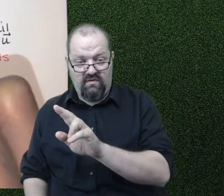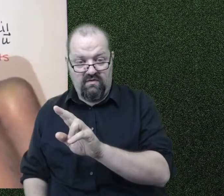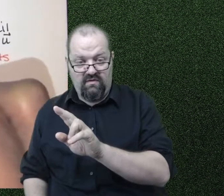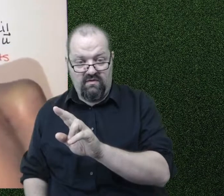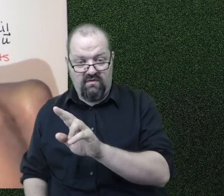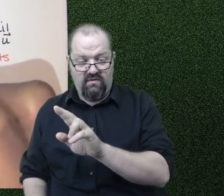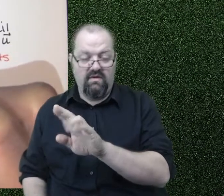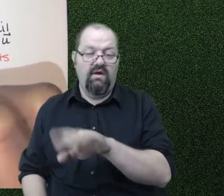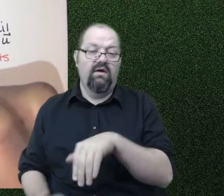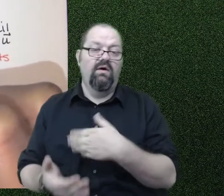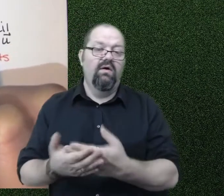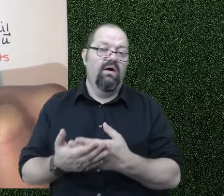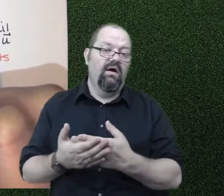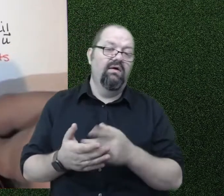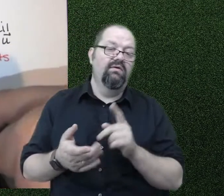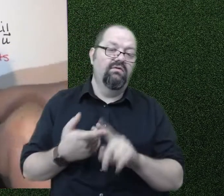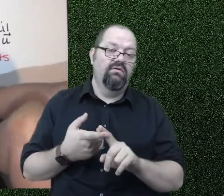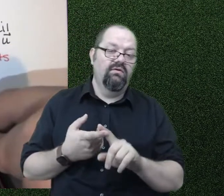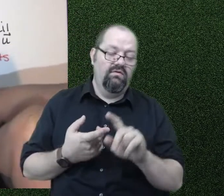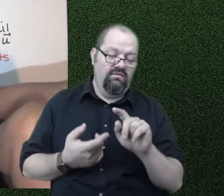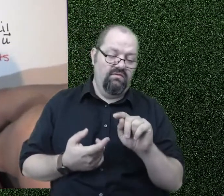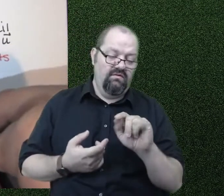and ends at the tip of v.